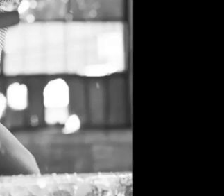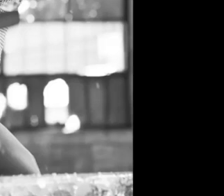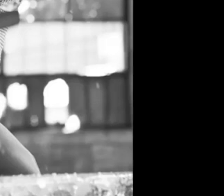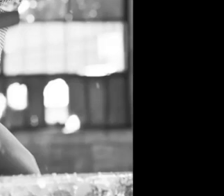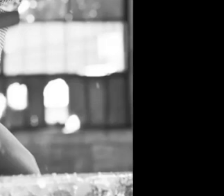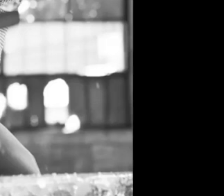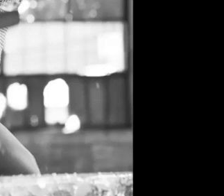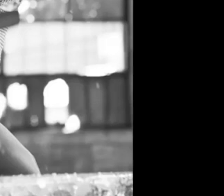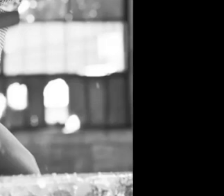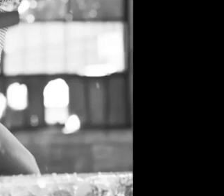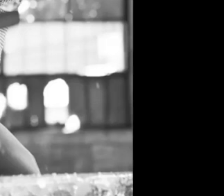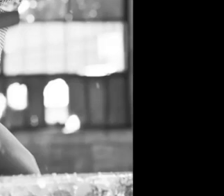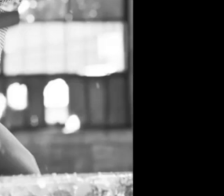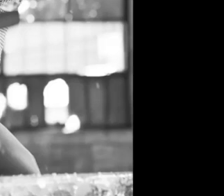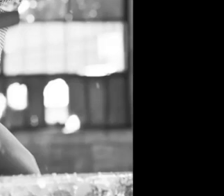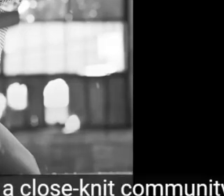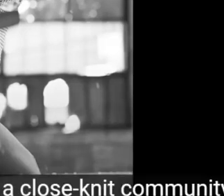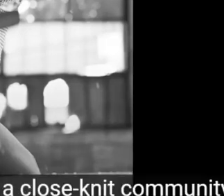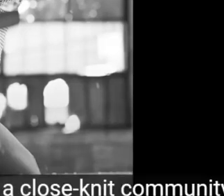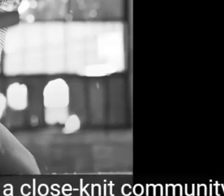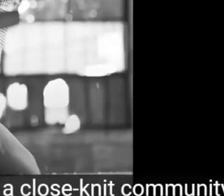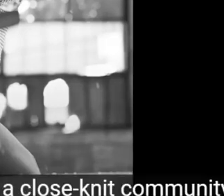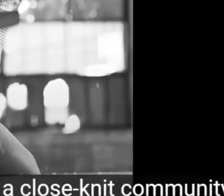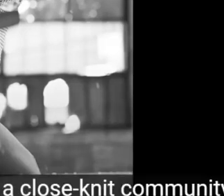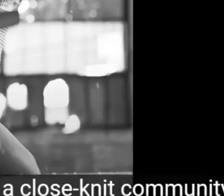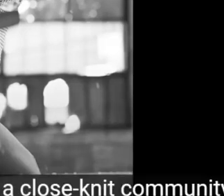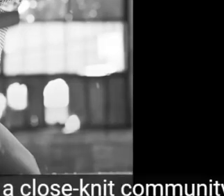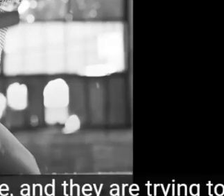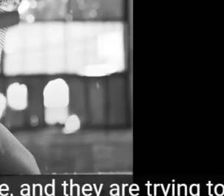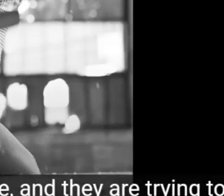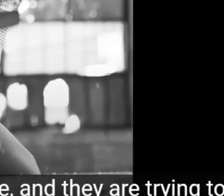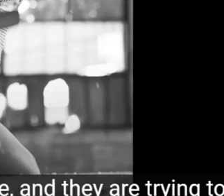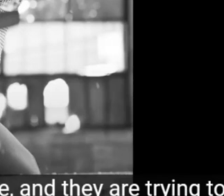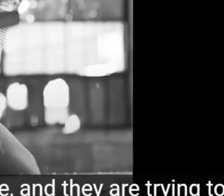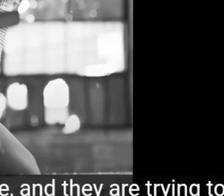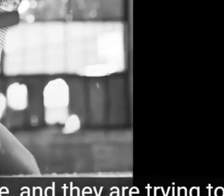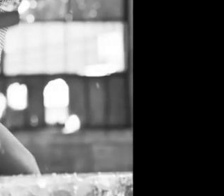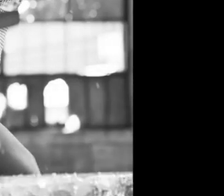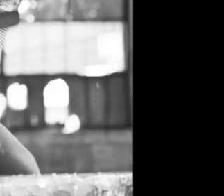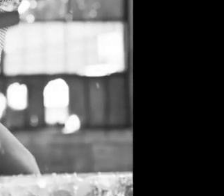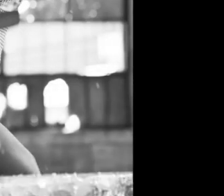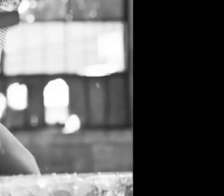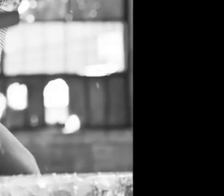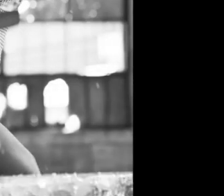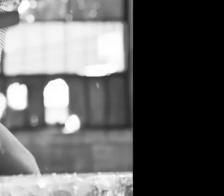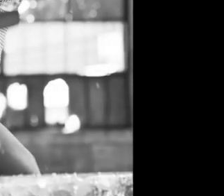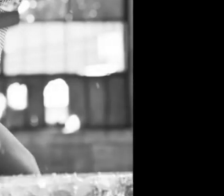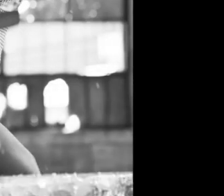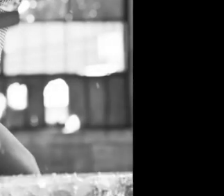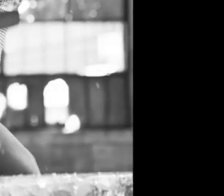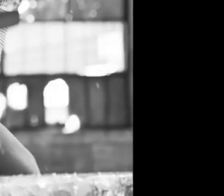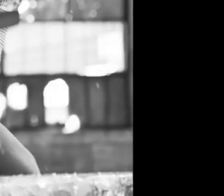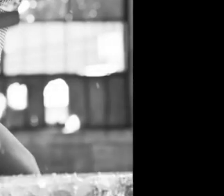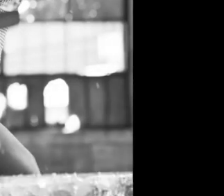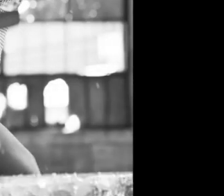city up. And I think that's why we're such a close-knit community. I think that is the purpose of